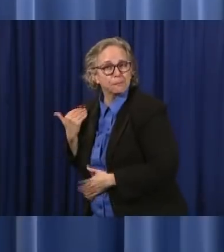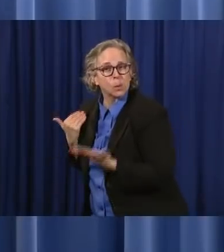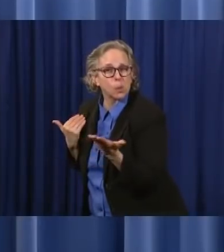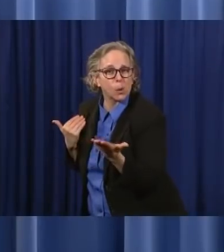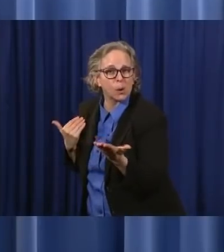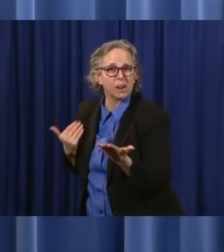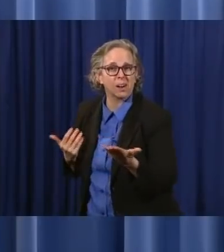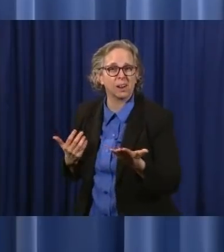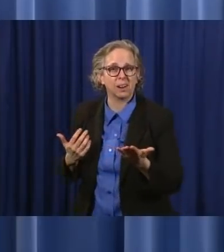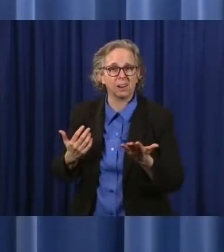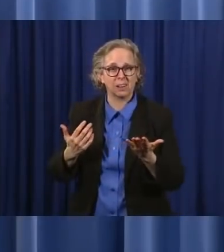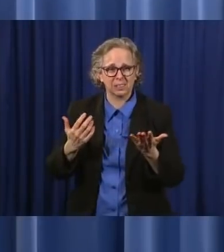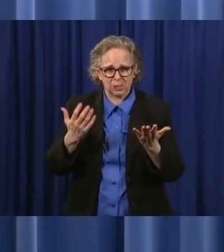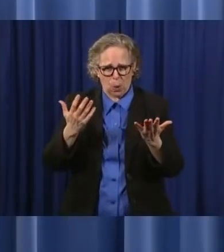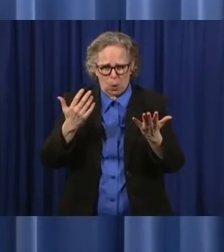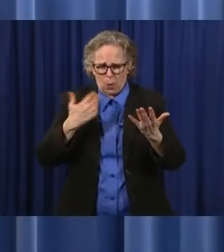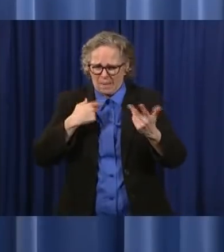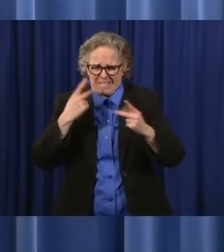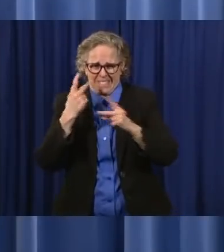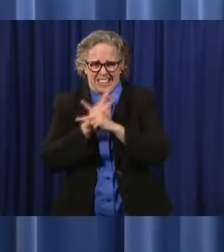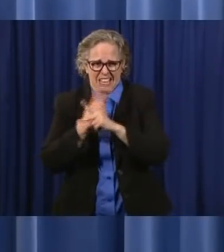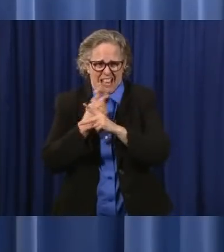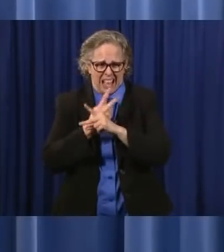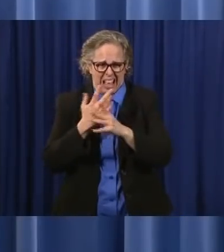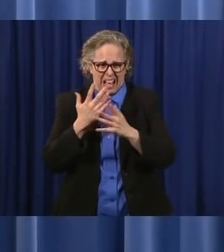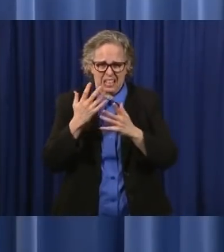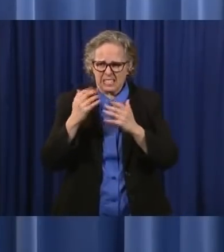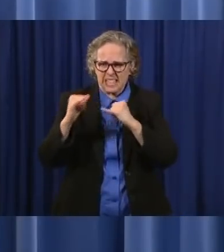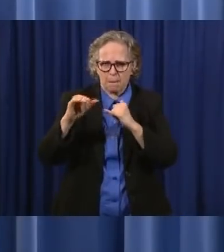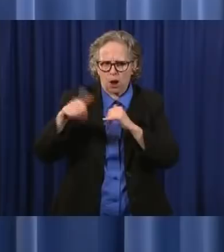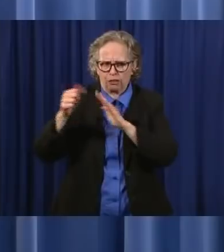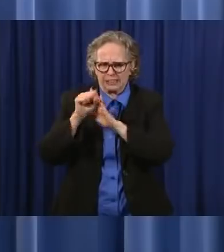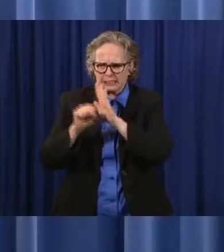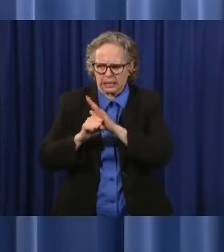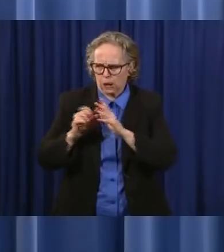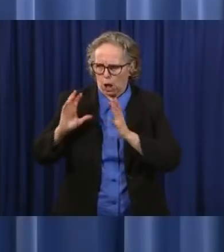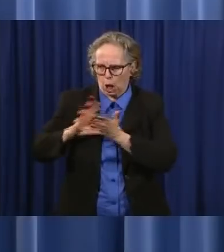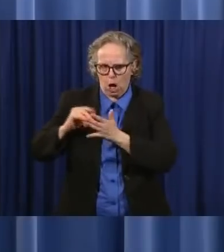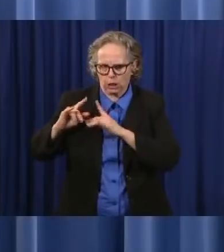know, we're doing what other states are trying to do, and so we're trying to figure this